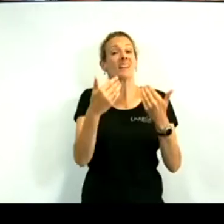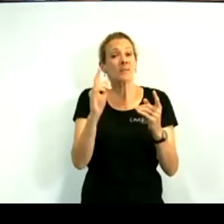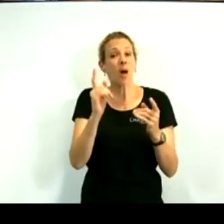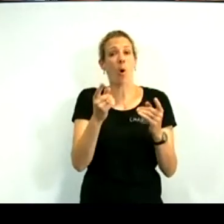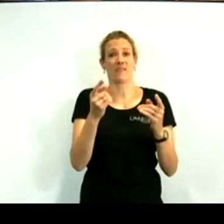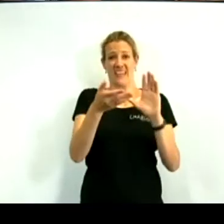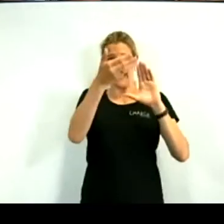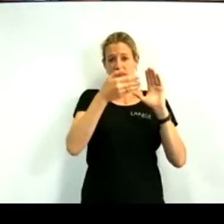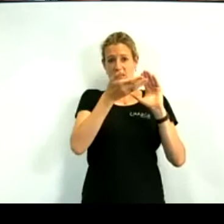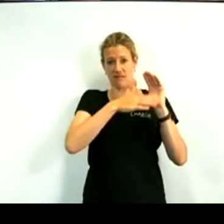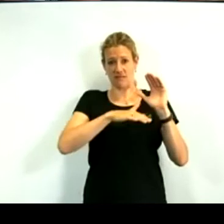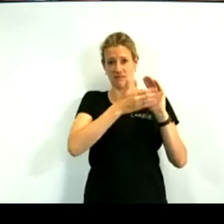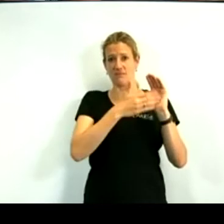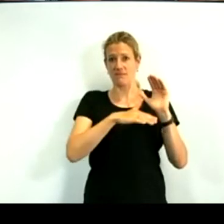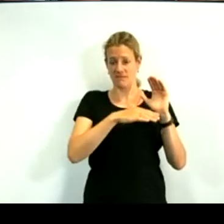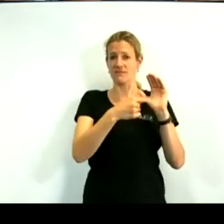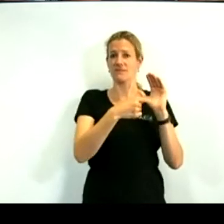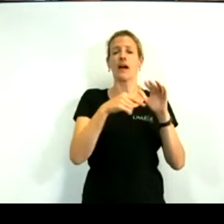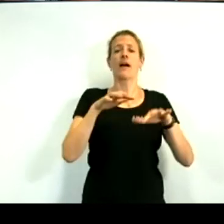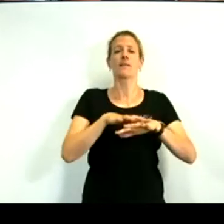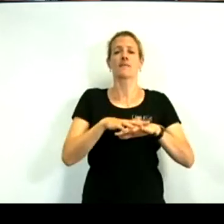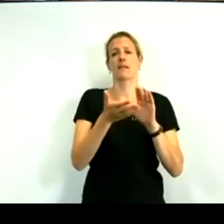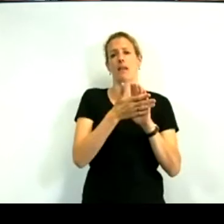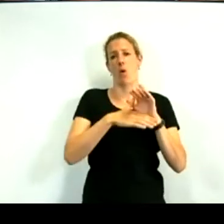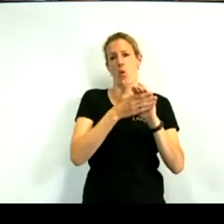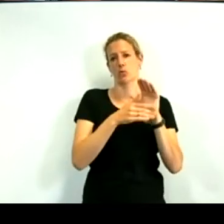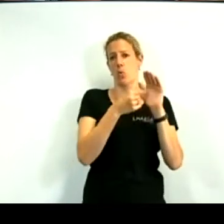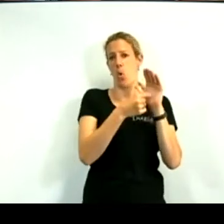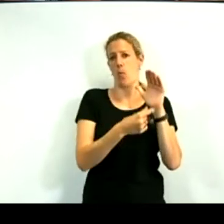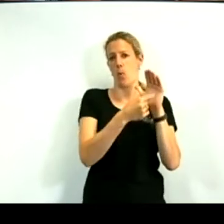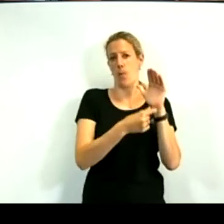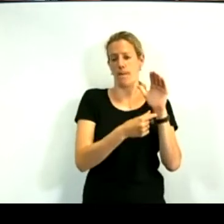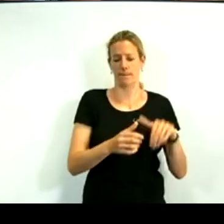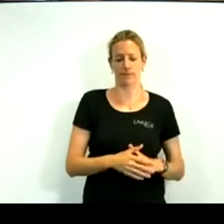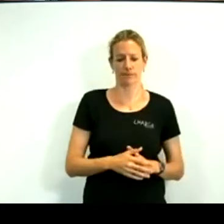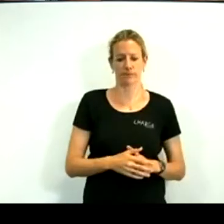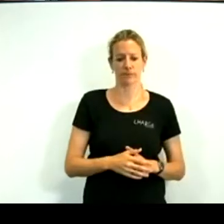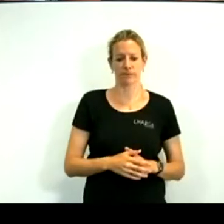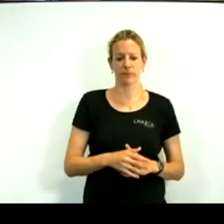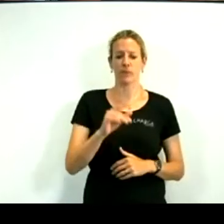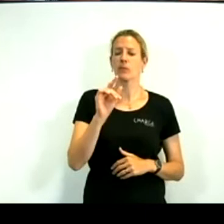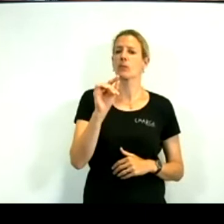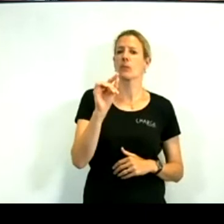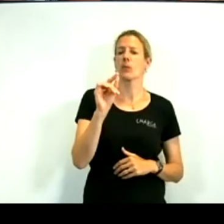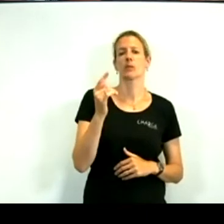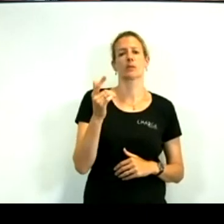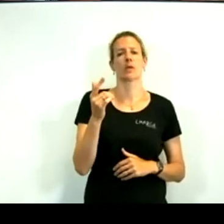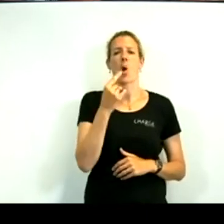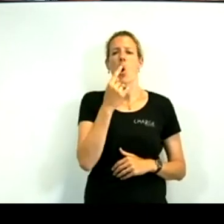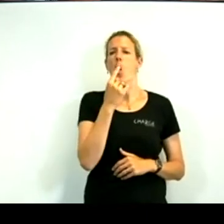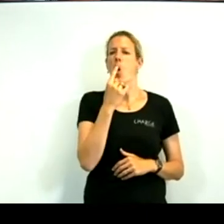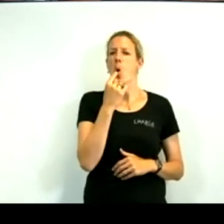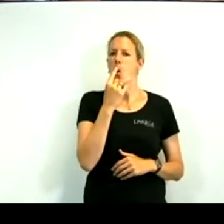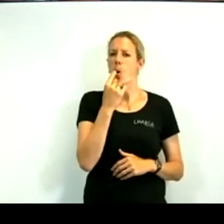the left, the red area is the retina at the back of the eye. And